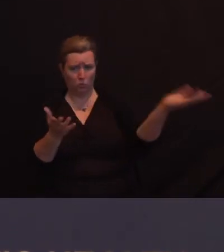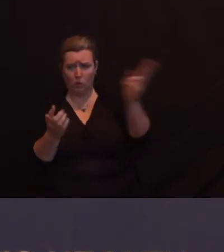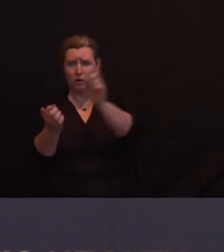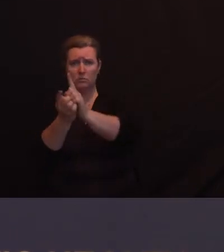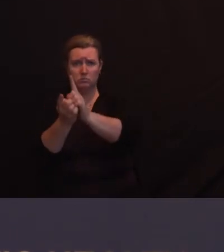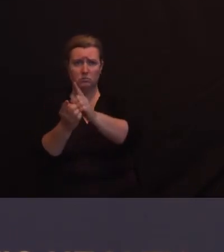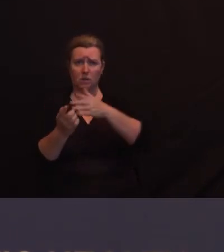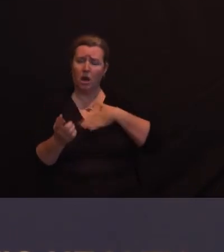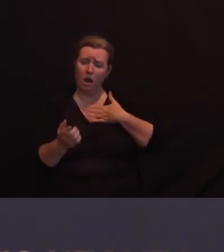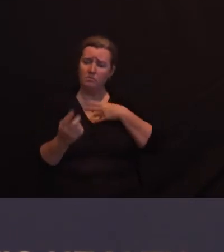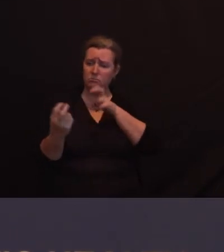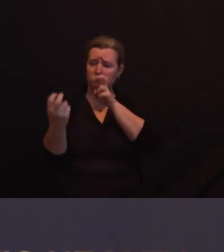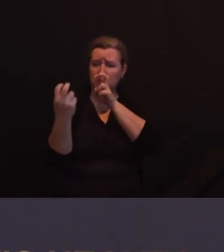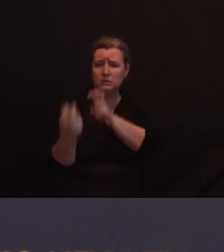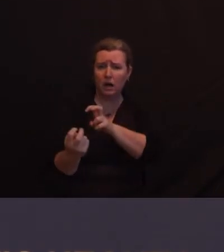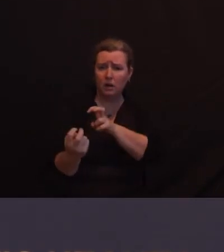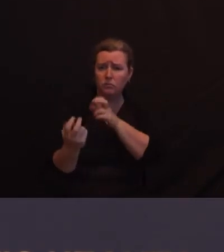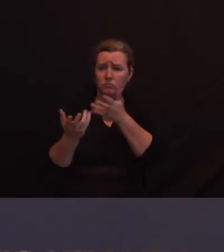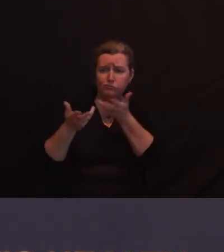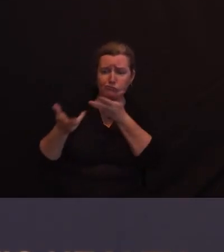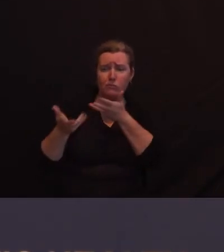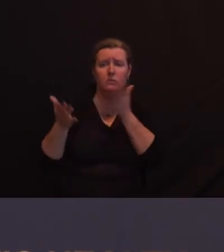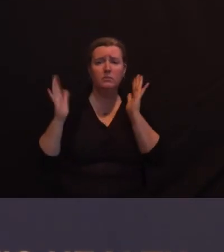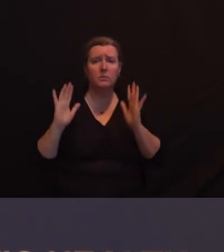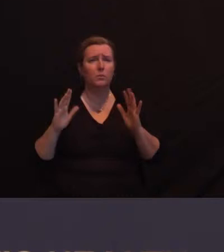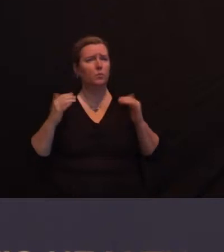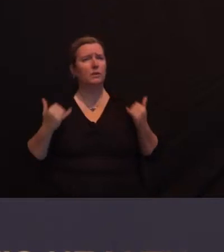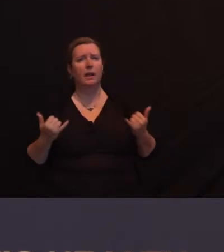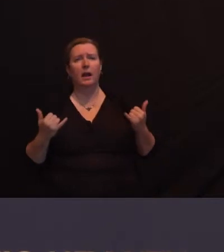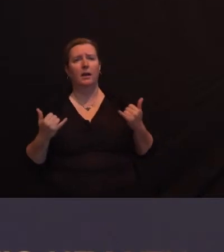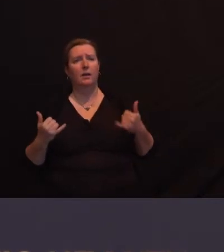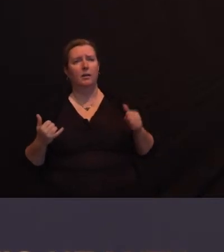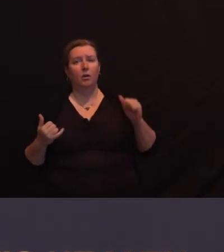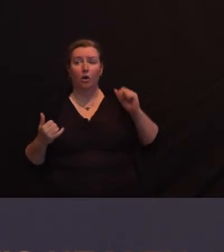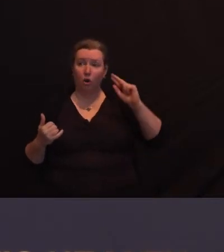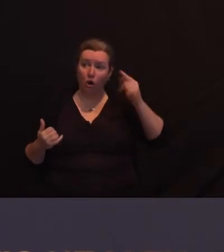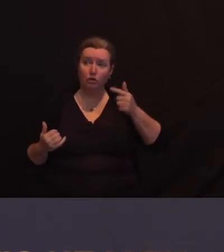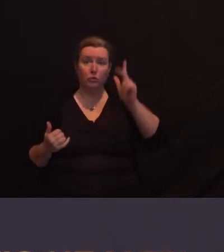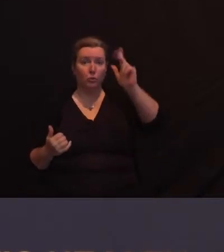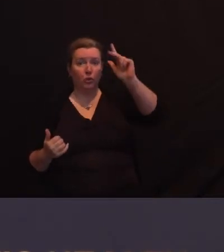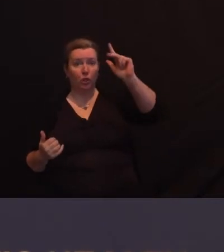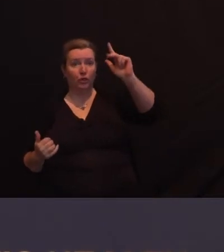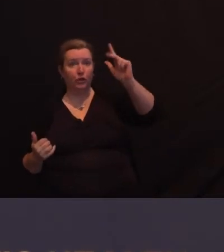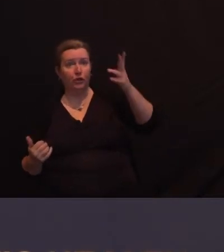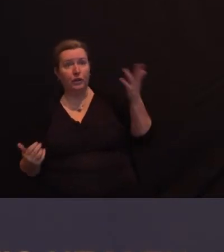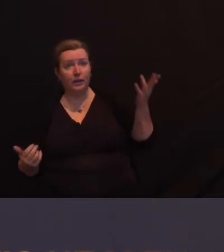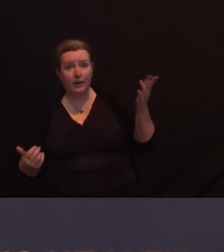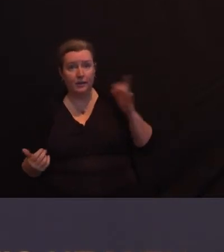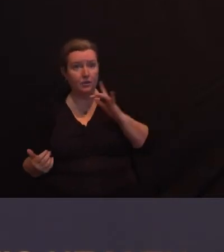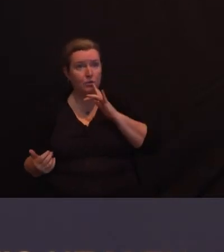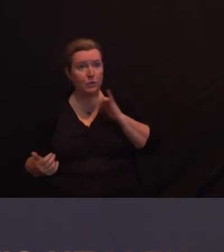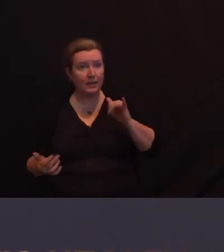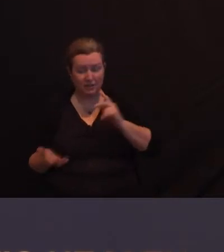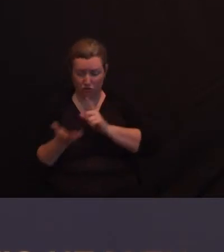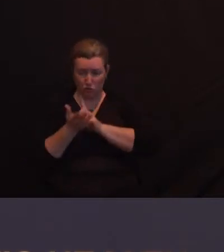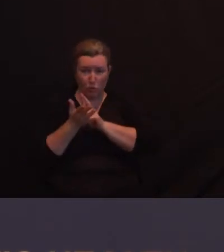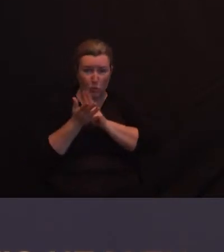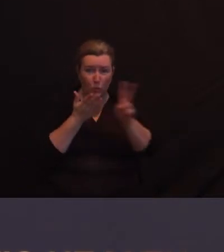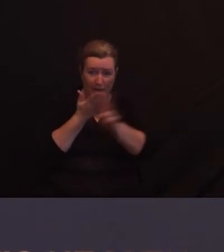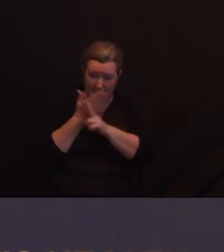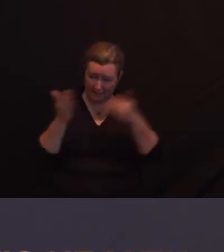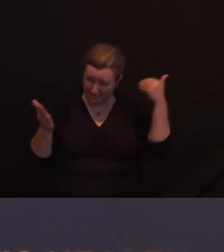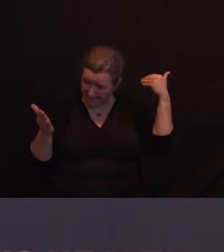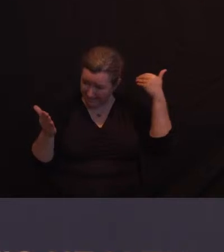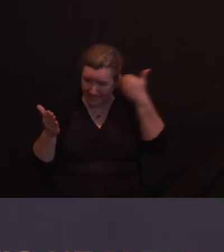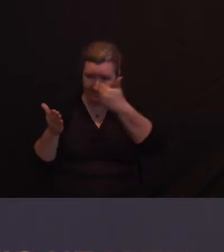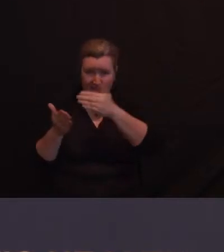them. But as we sit here on August 23rd, really 2 weeks from get-go date on